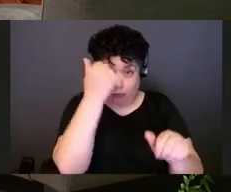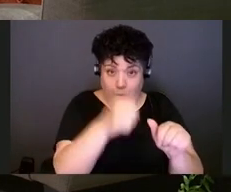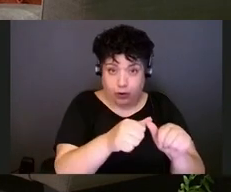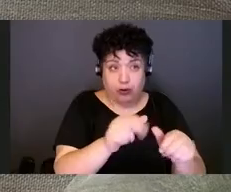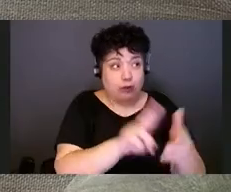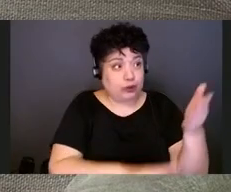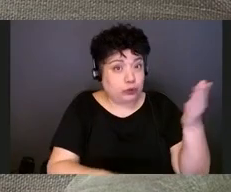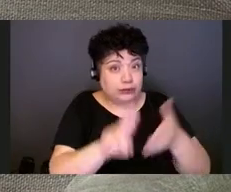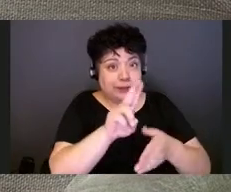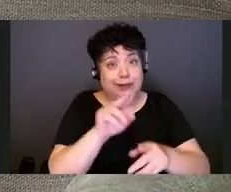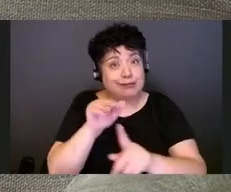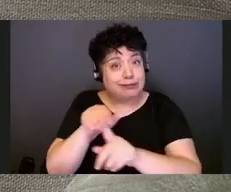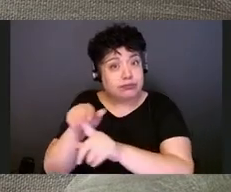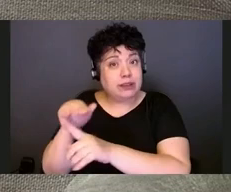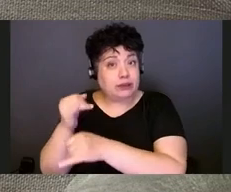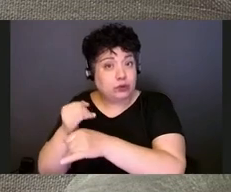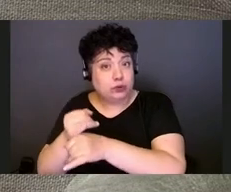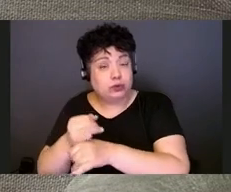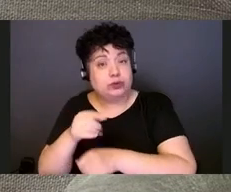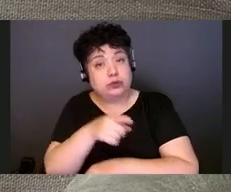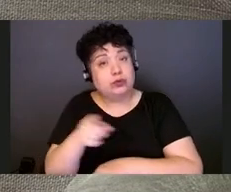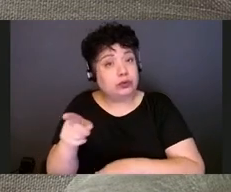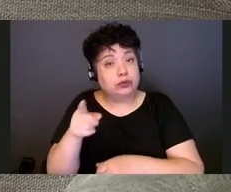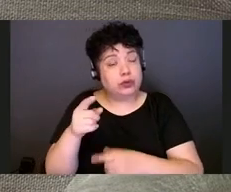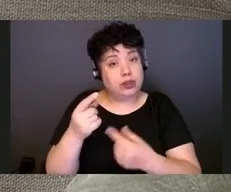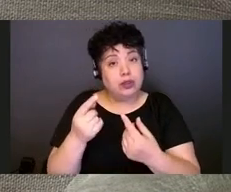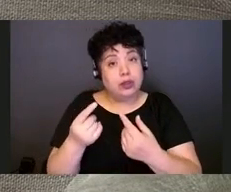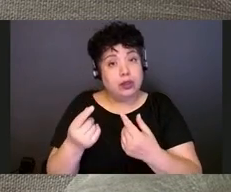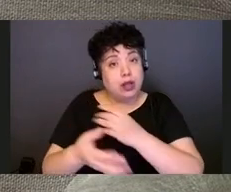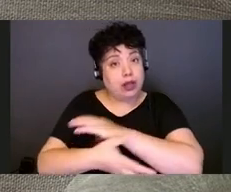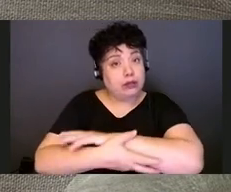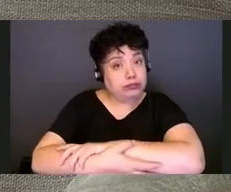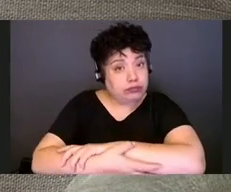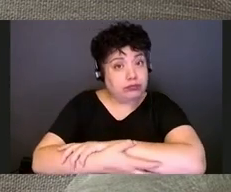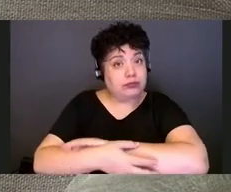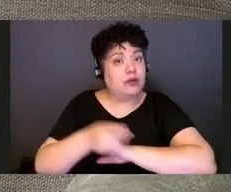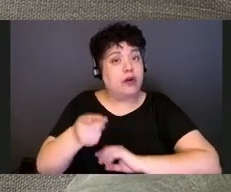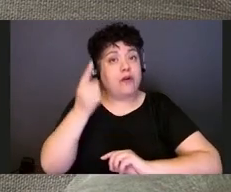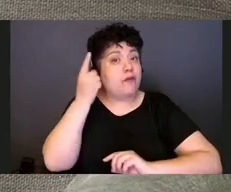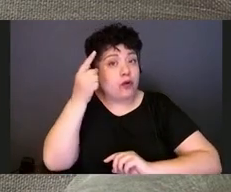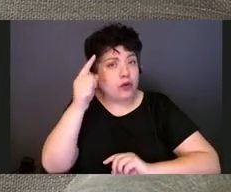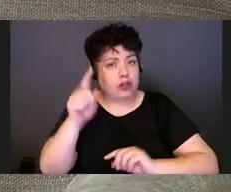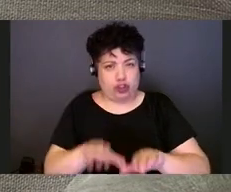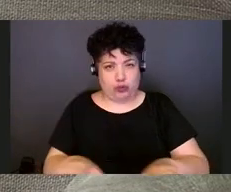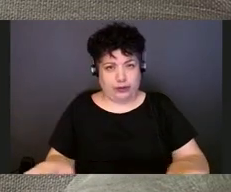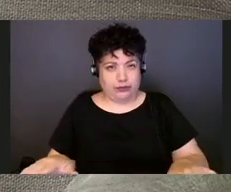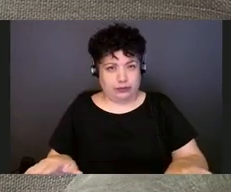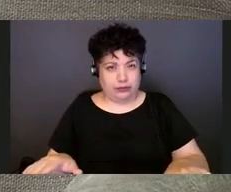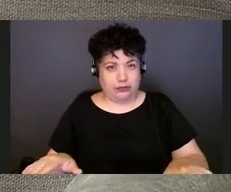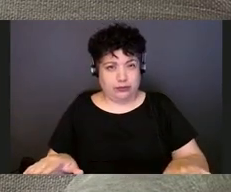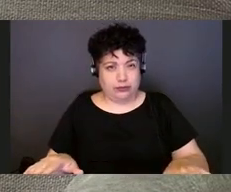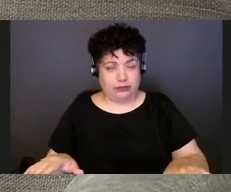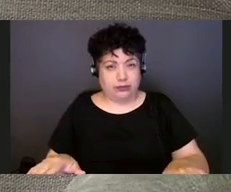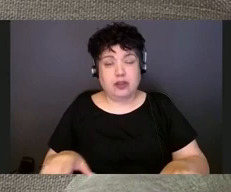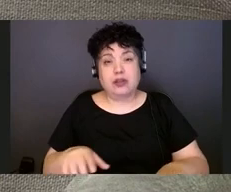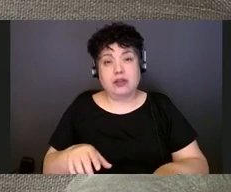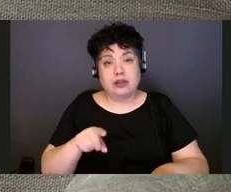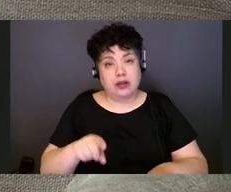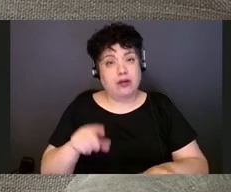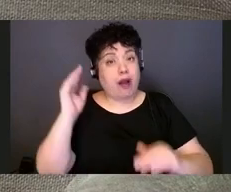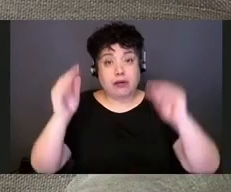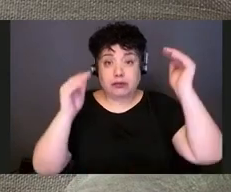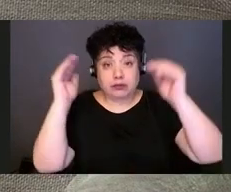that that work is about children. Mm-hmm. That work is about children, that work is about adults